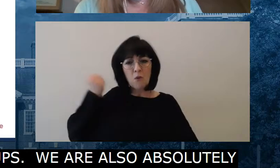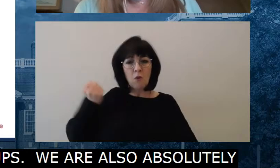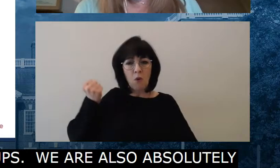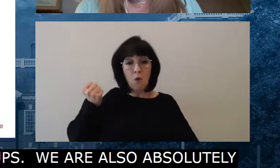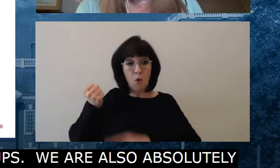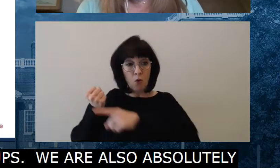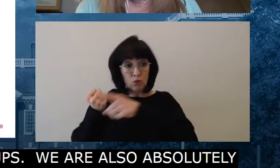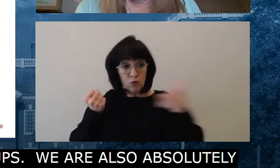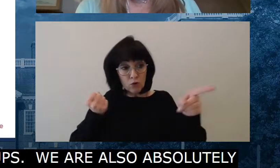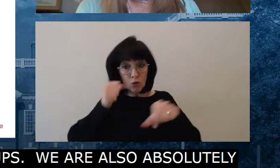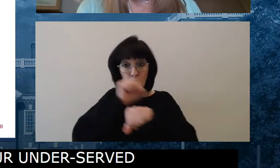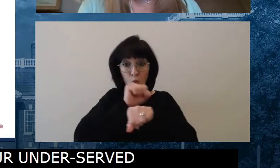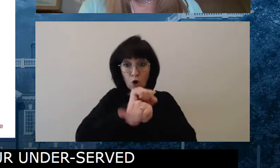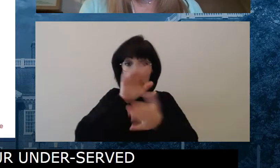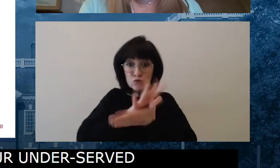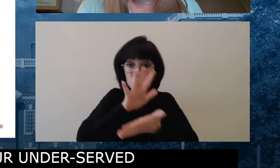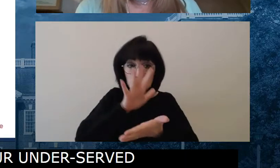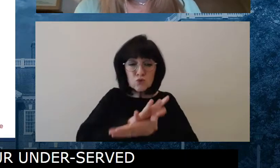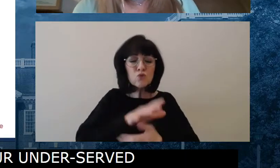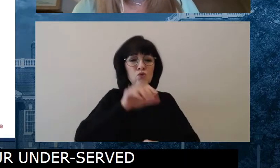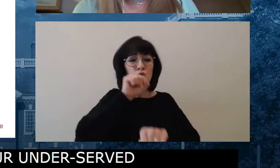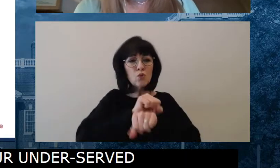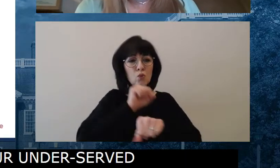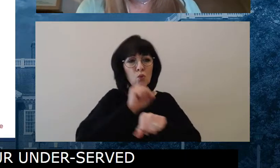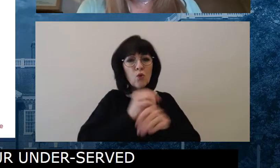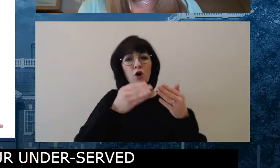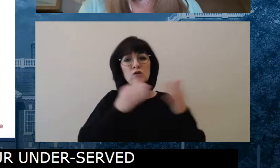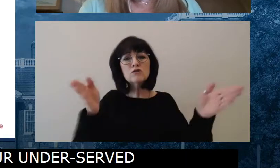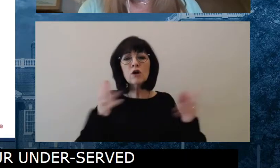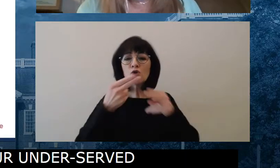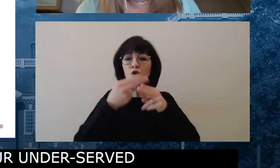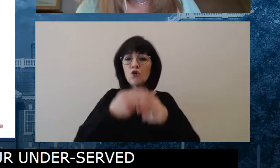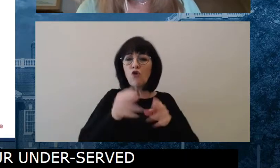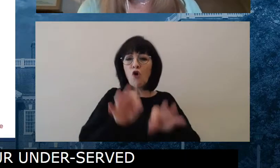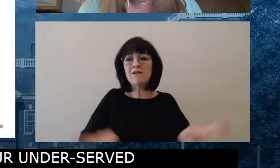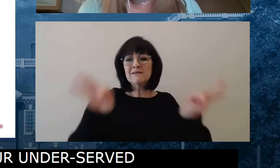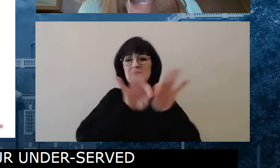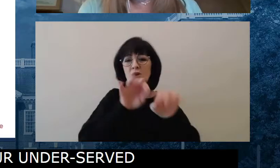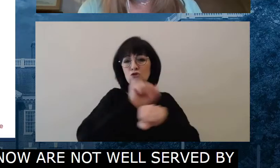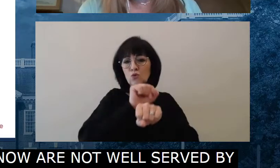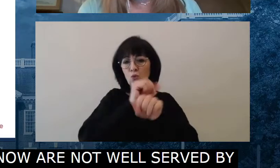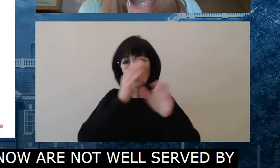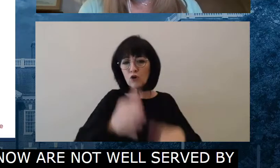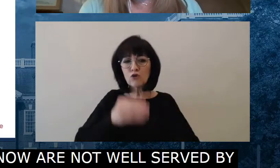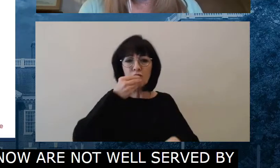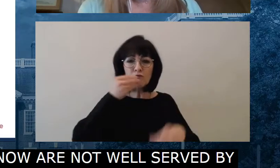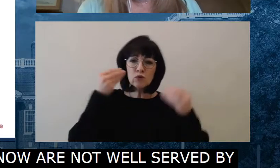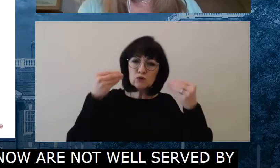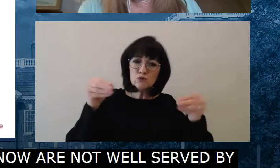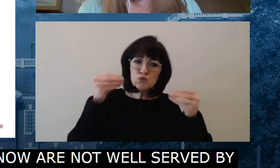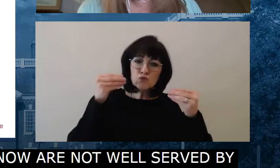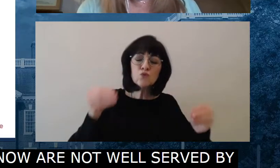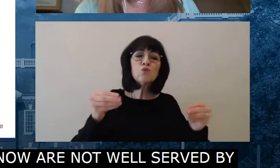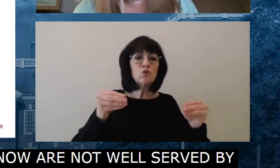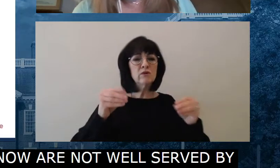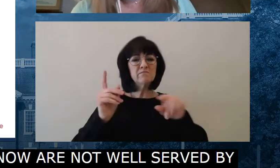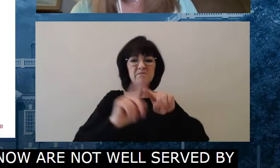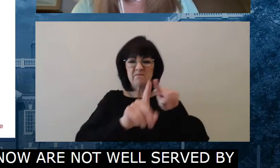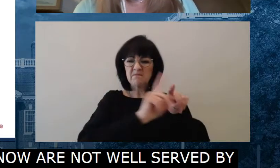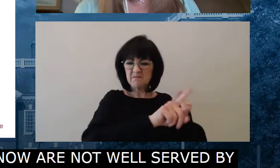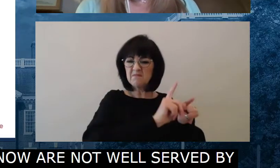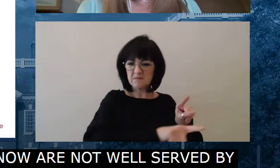events. So our community health services and is partnering with many community organizations, and just this week